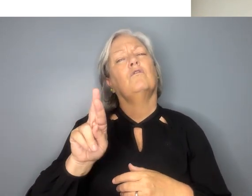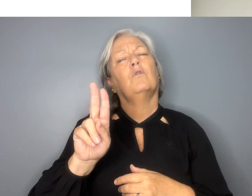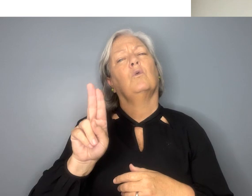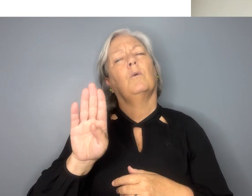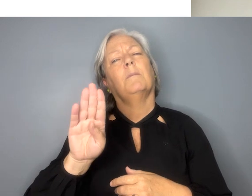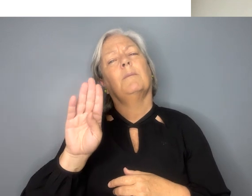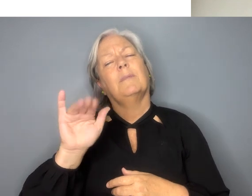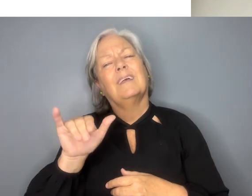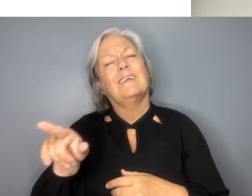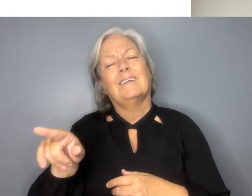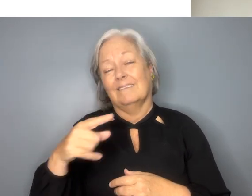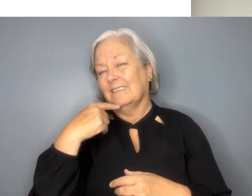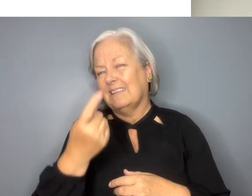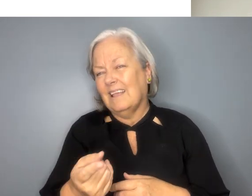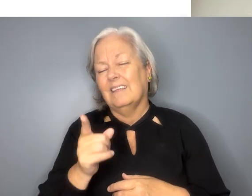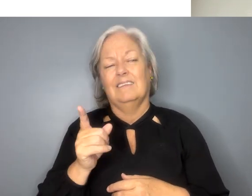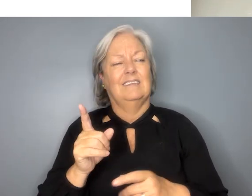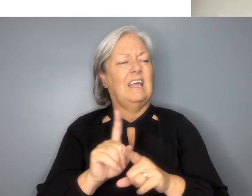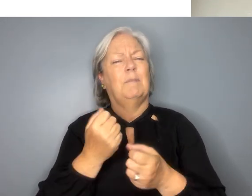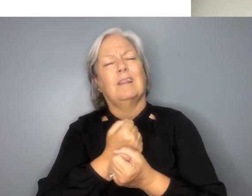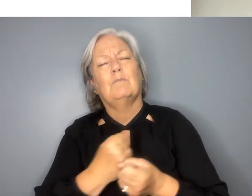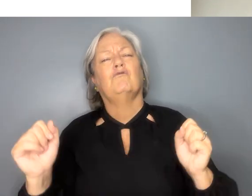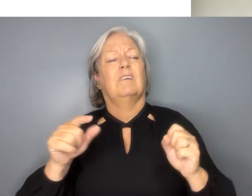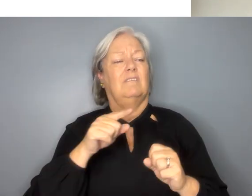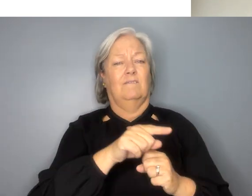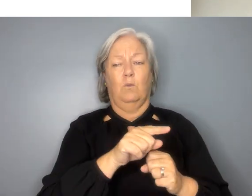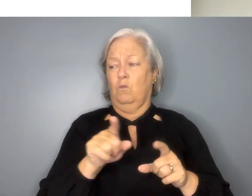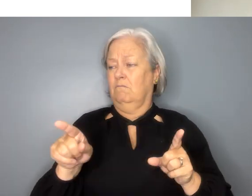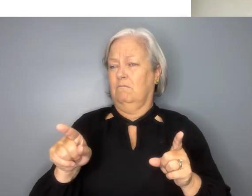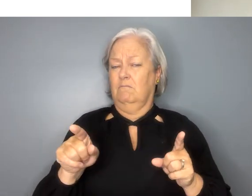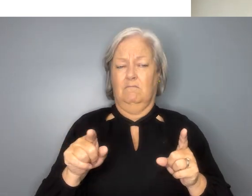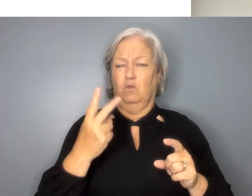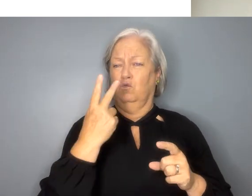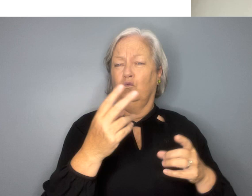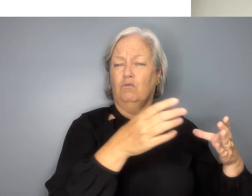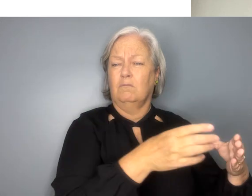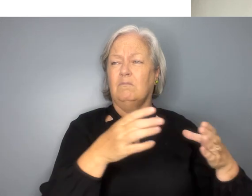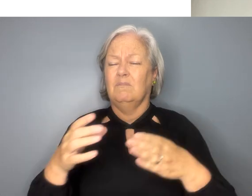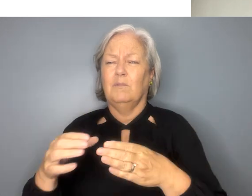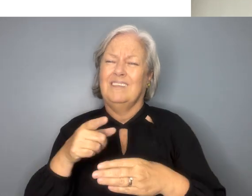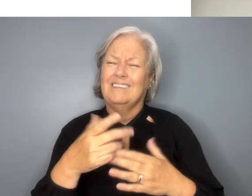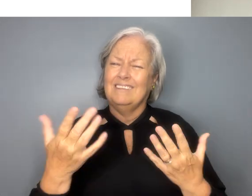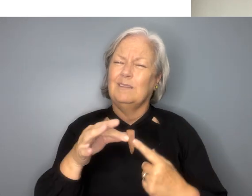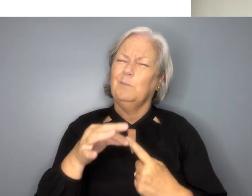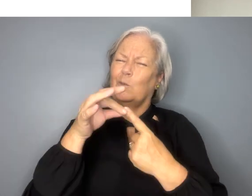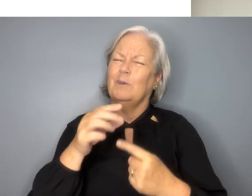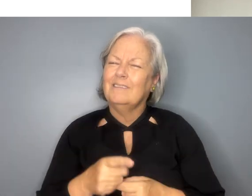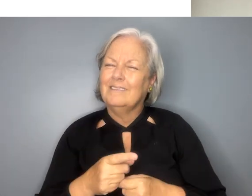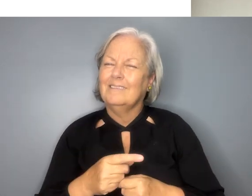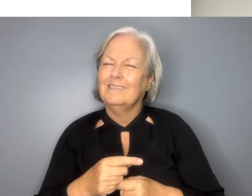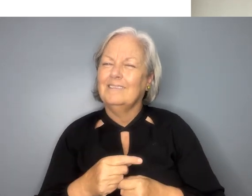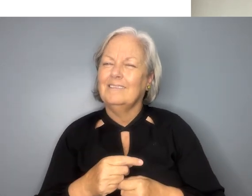about sexual and gender liberation in disability is really, really poignant. And the idea